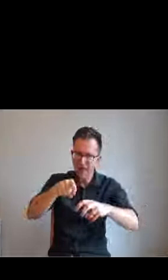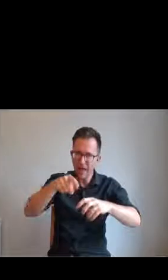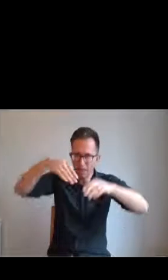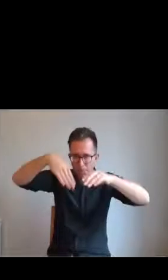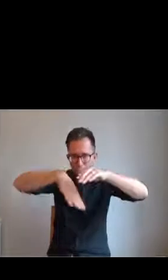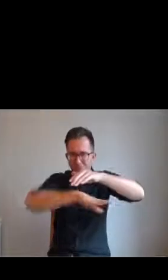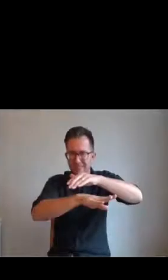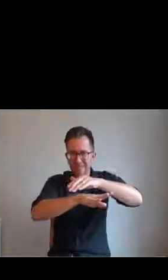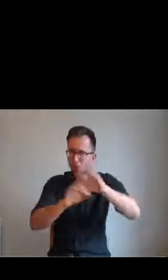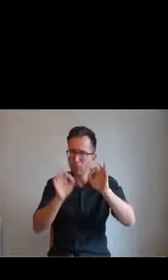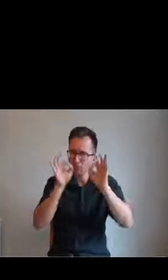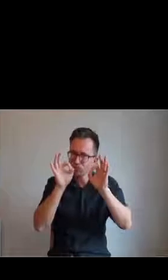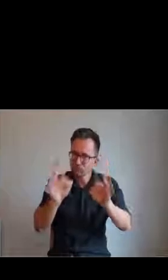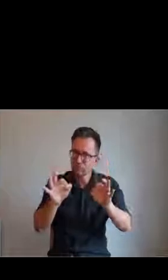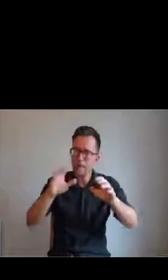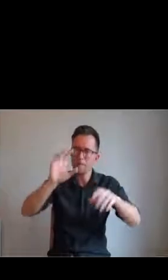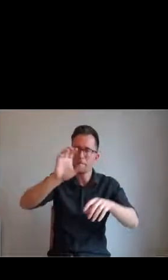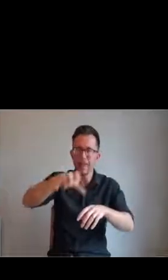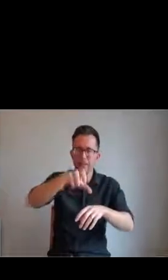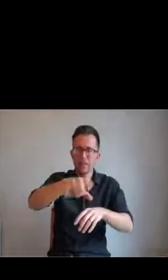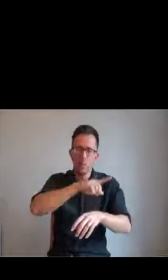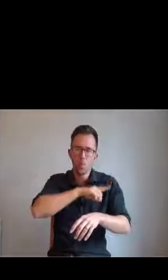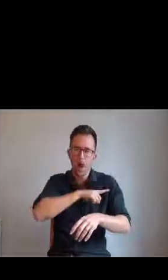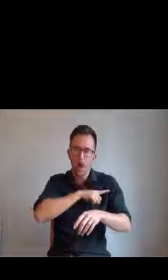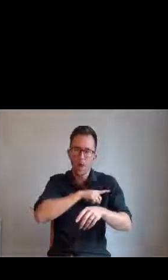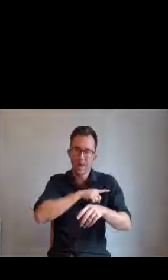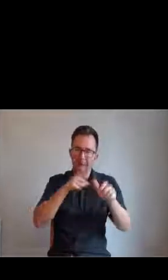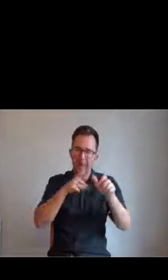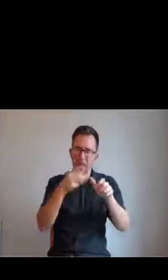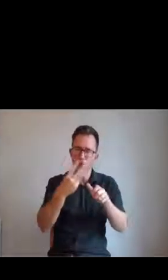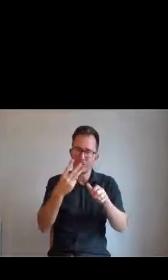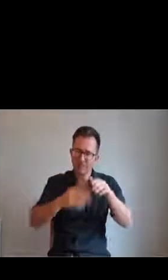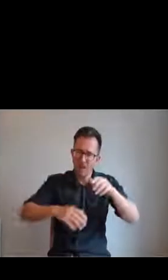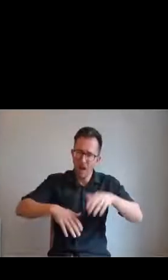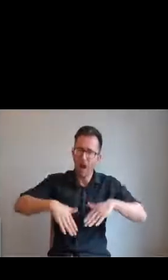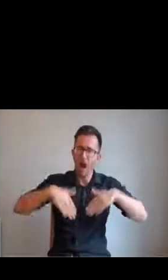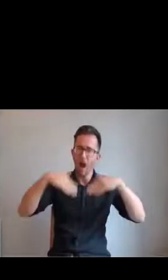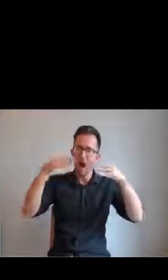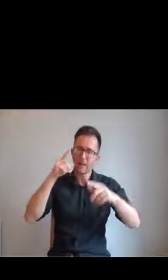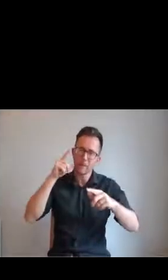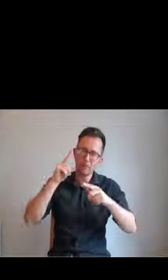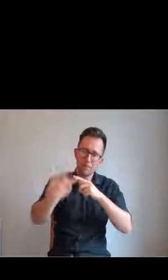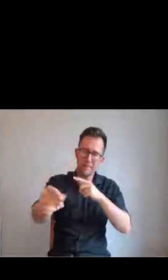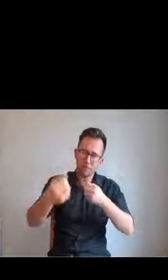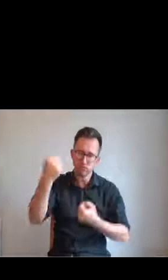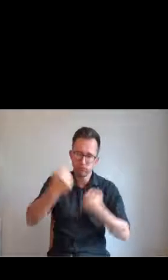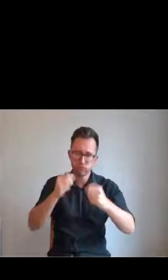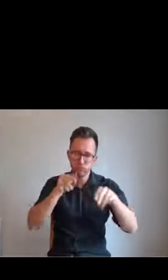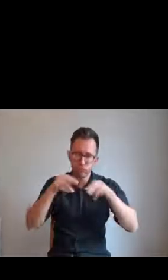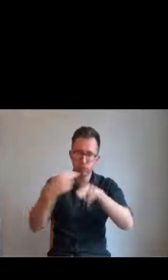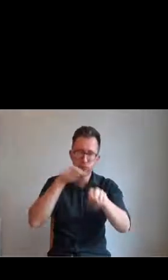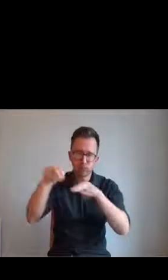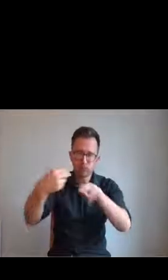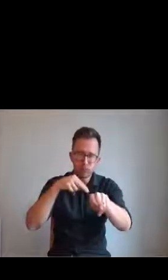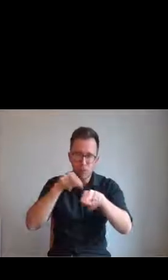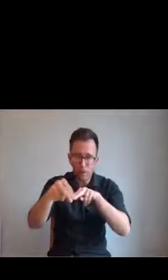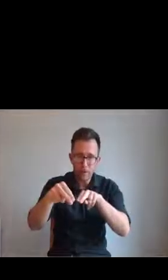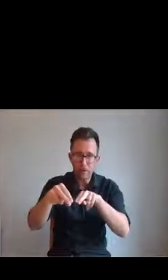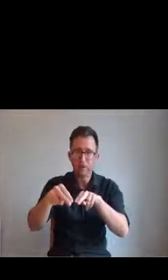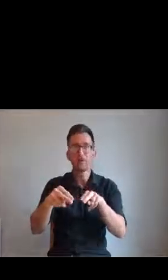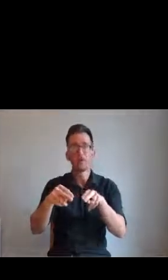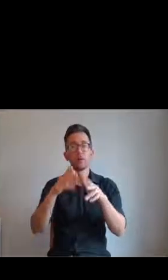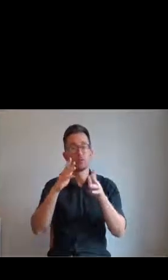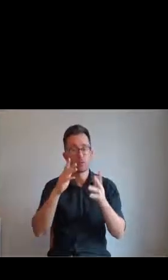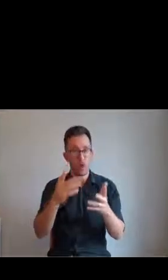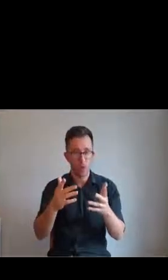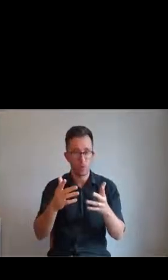to its close proximity to the high-speed traffic. As a result, the open space to the north of the A13 that was proposed in supplementary